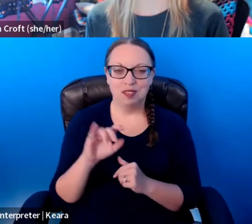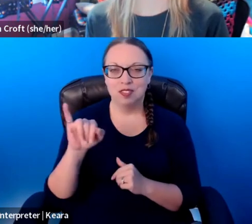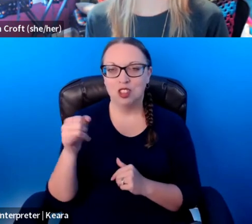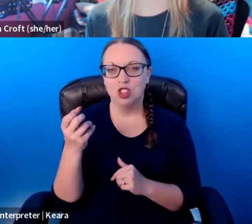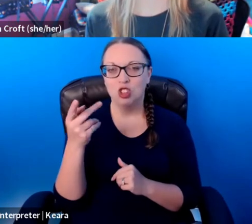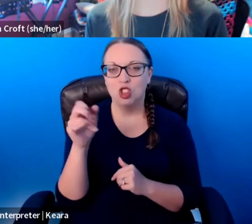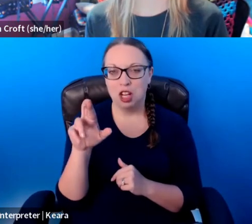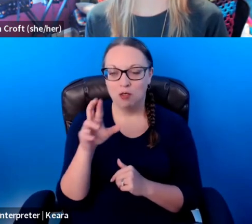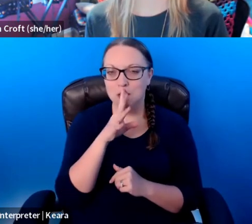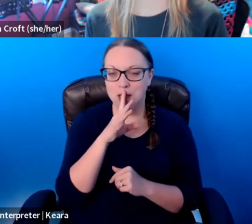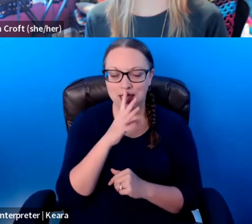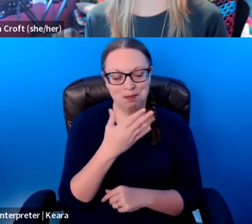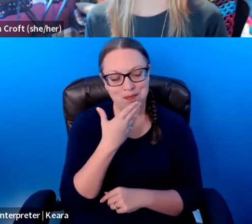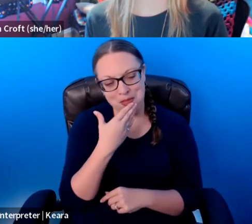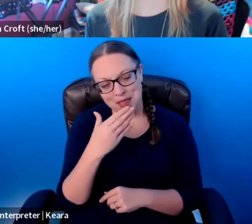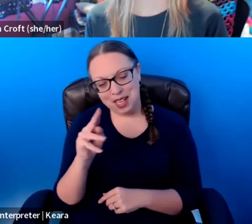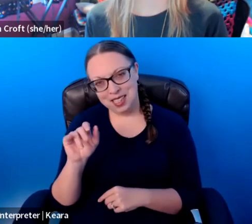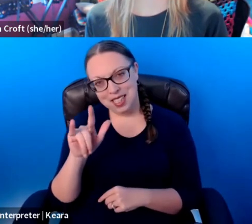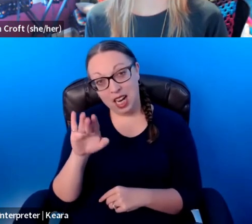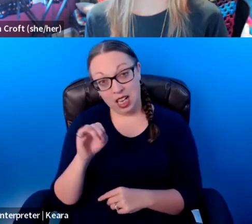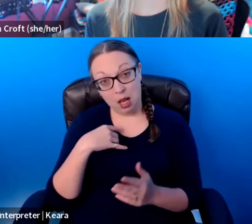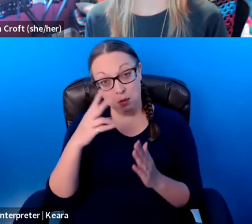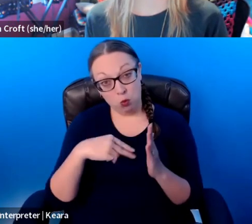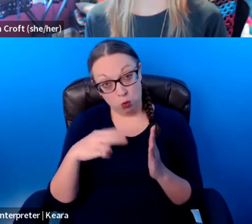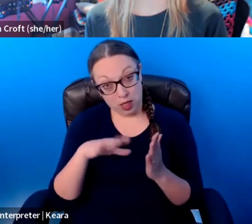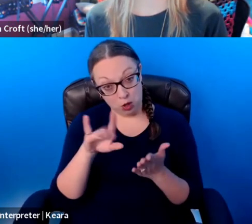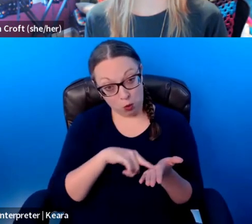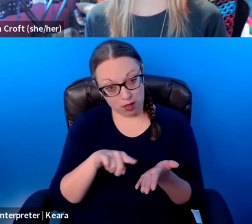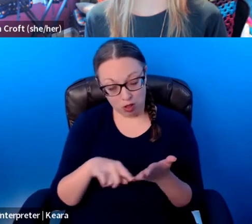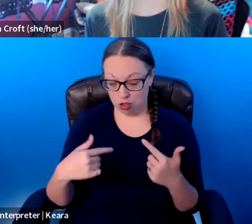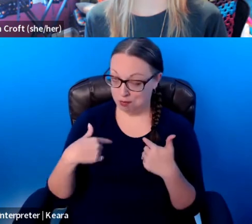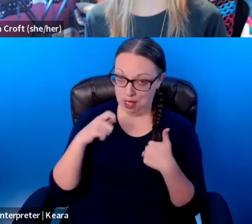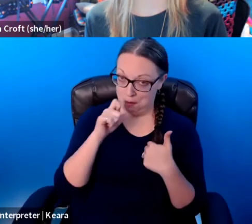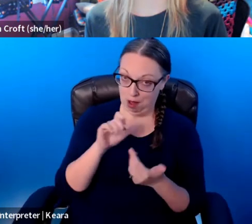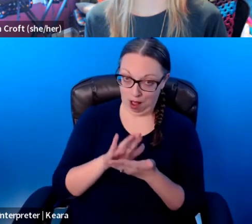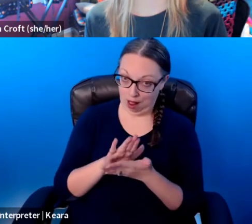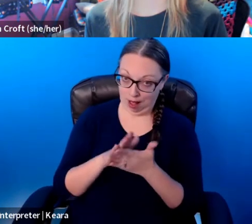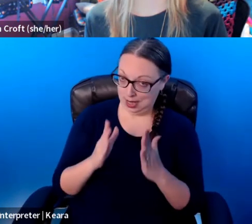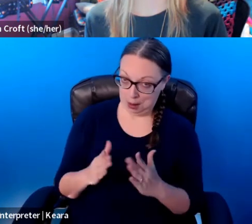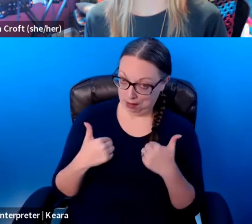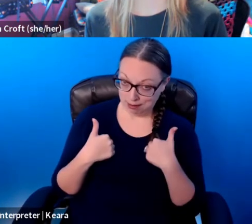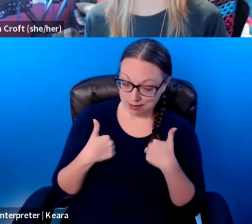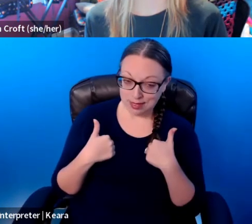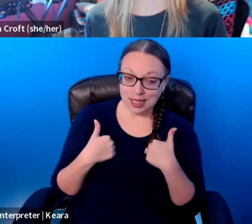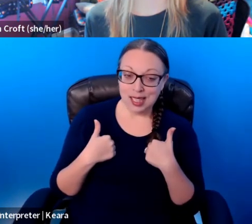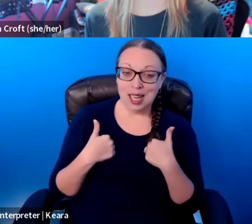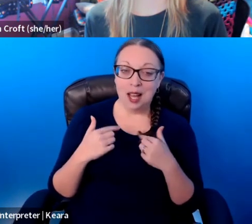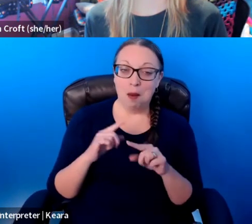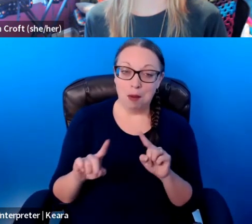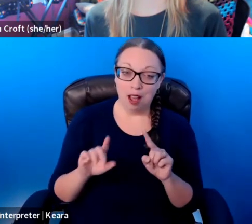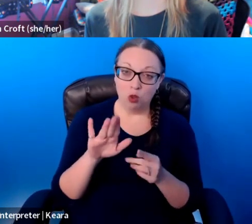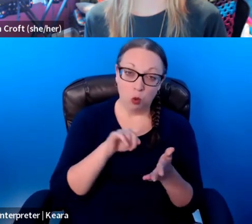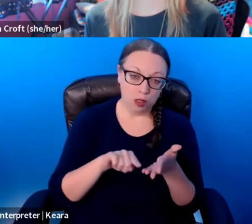Well, thanks, Natalie. I'm in reading your research. I'm not an academic. I found it, it's